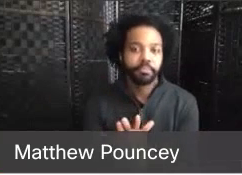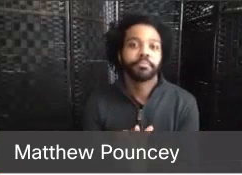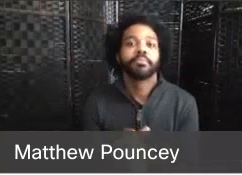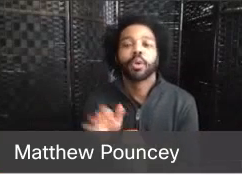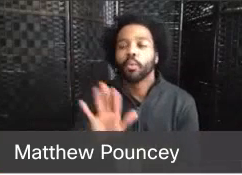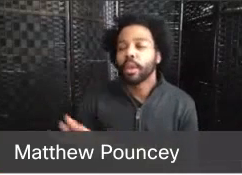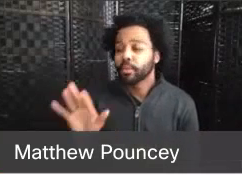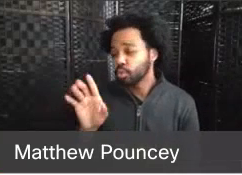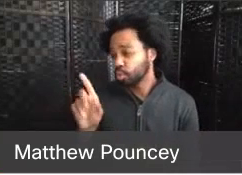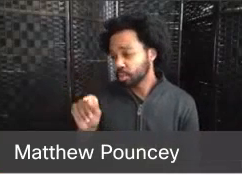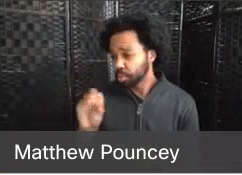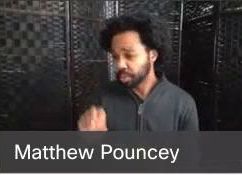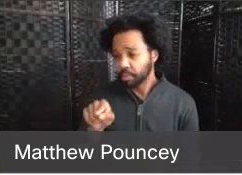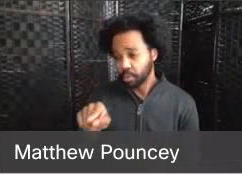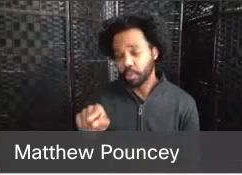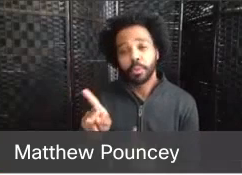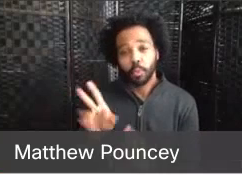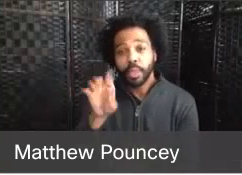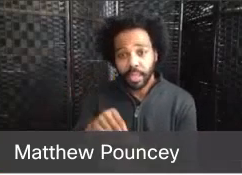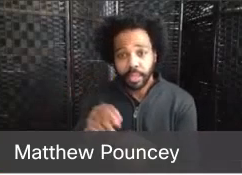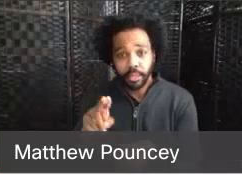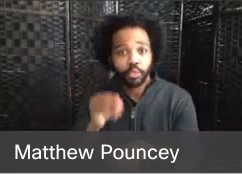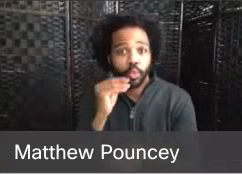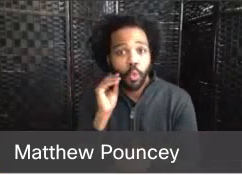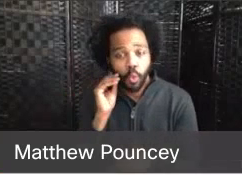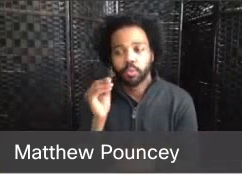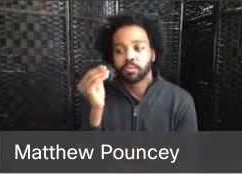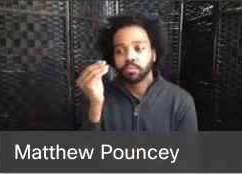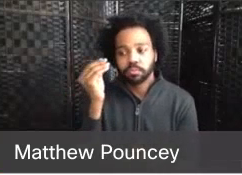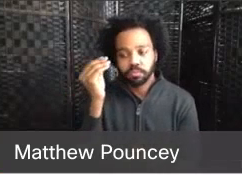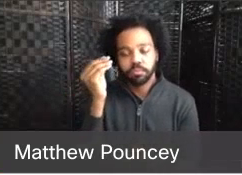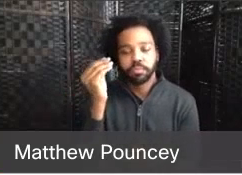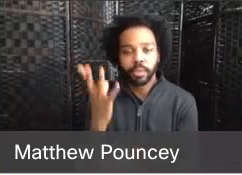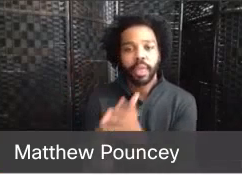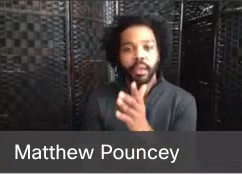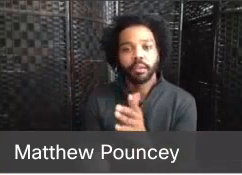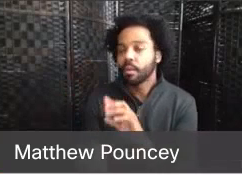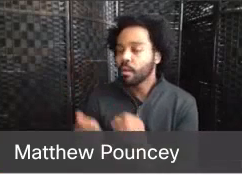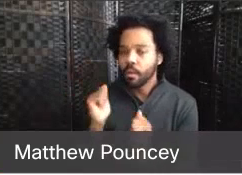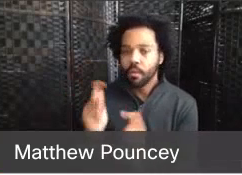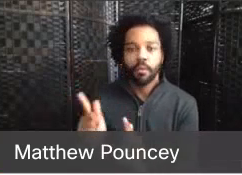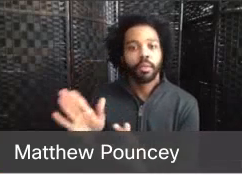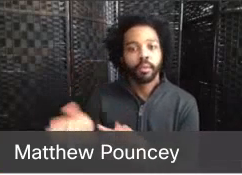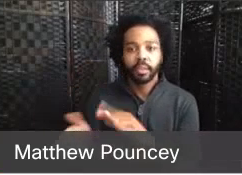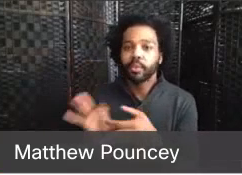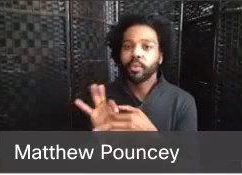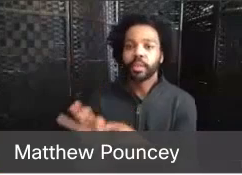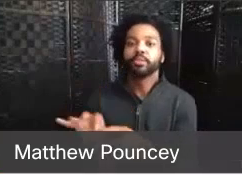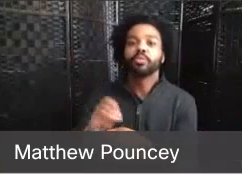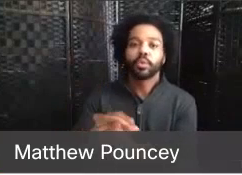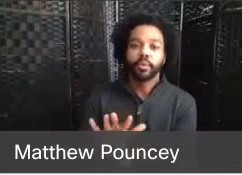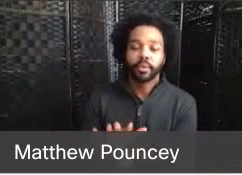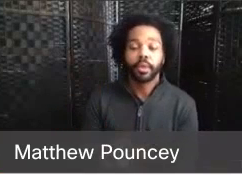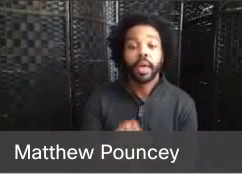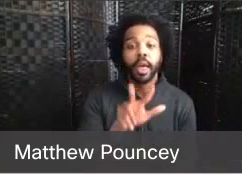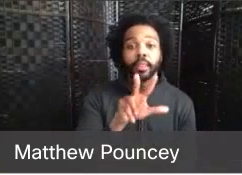homes who contracted COVID have died, and all of those were COVID related. 30% of people